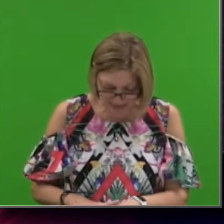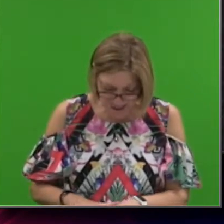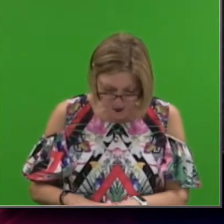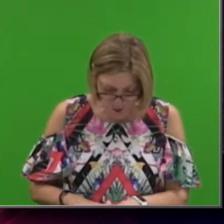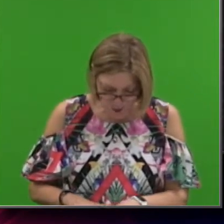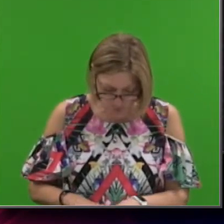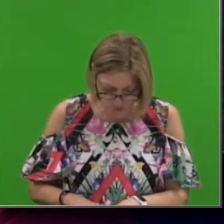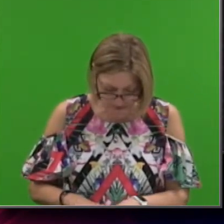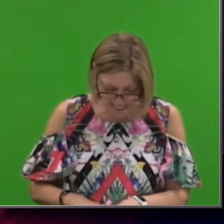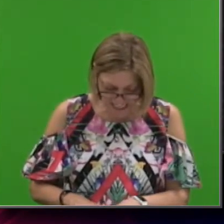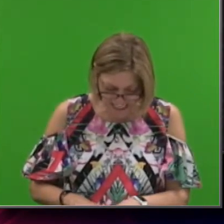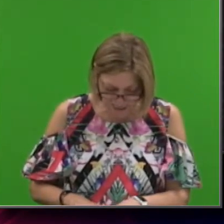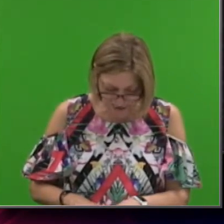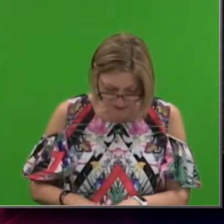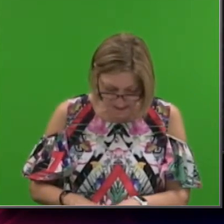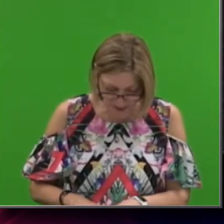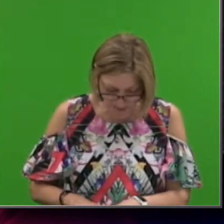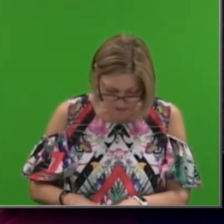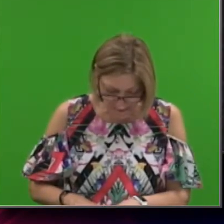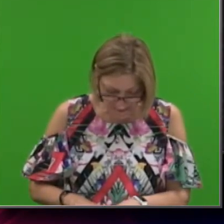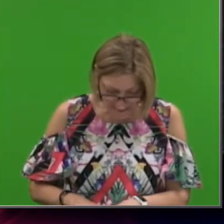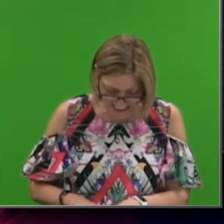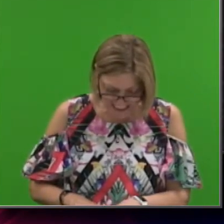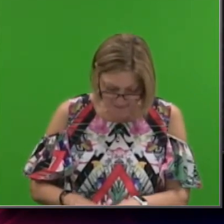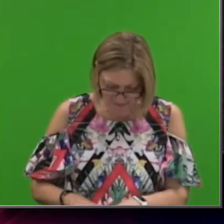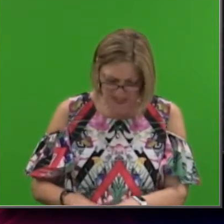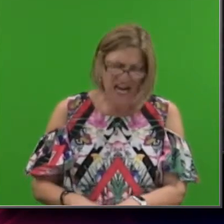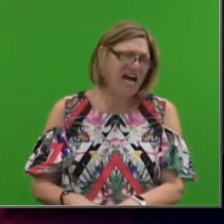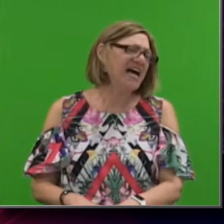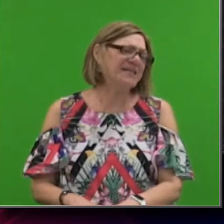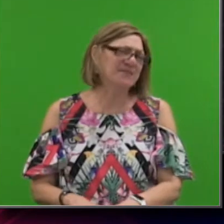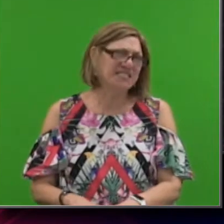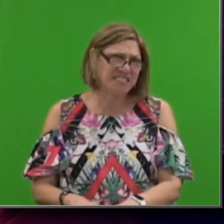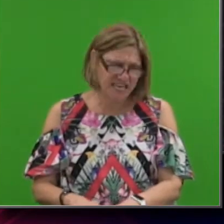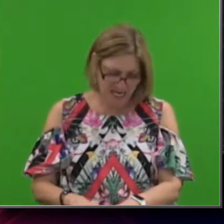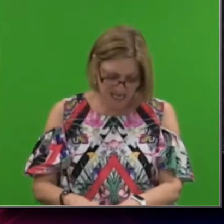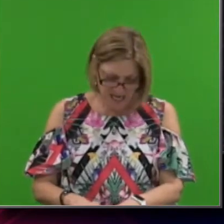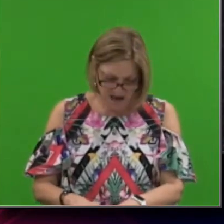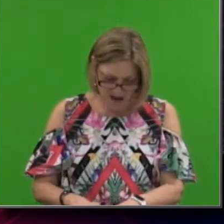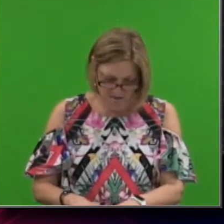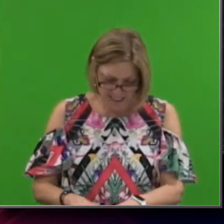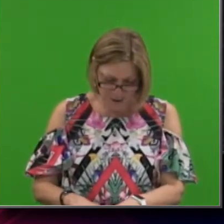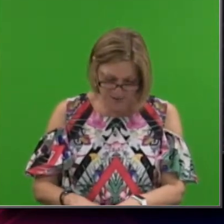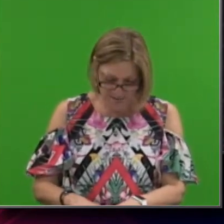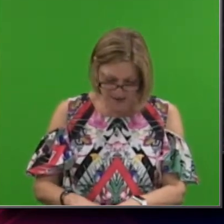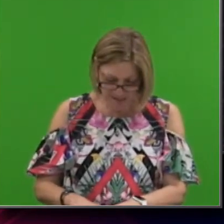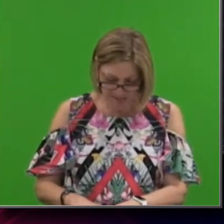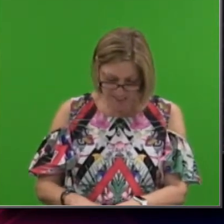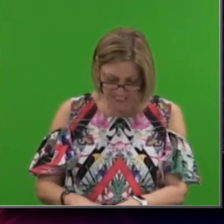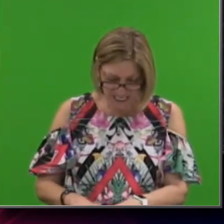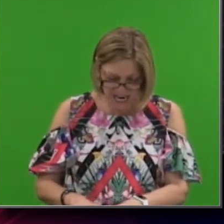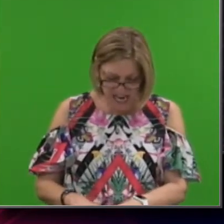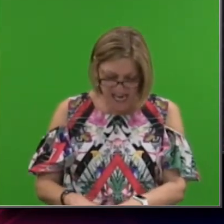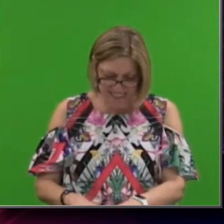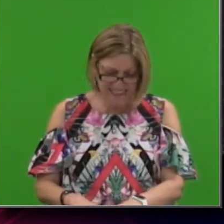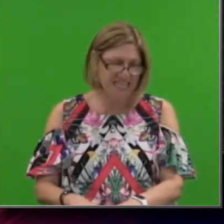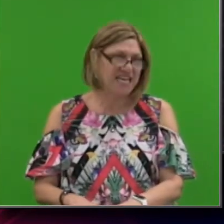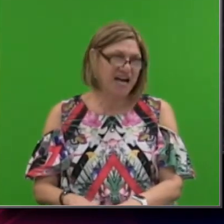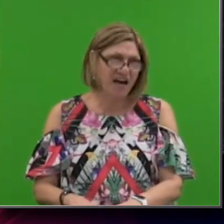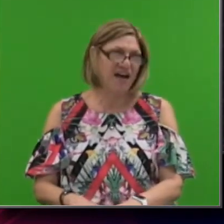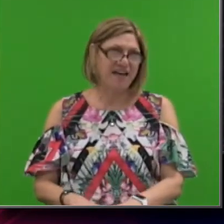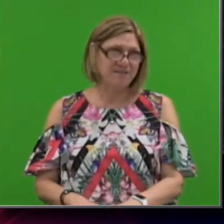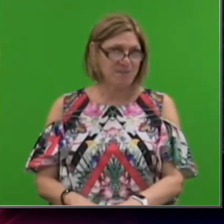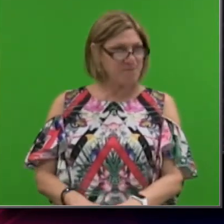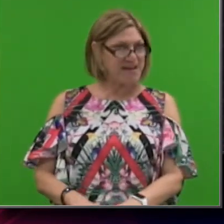to a bent old woman, angrily exclaimed, "I am sick of hearing about Athena. I say